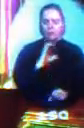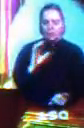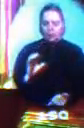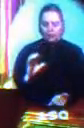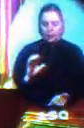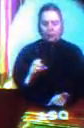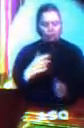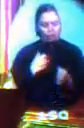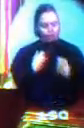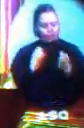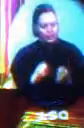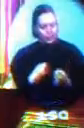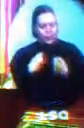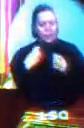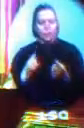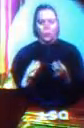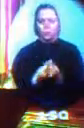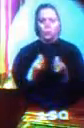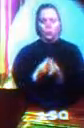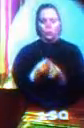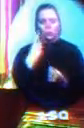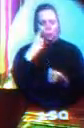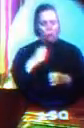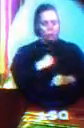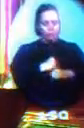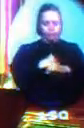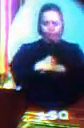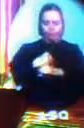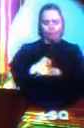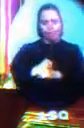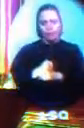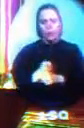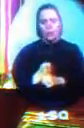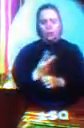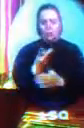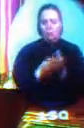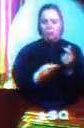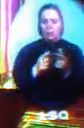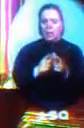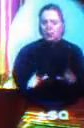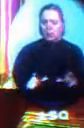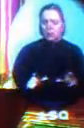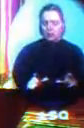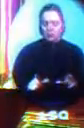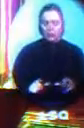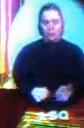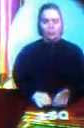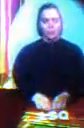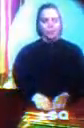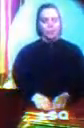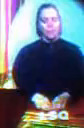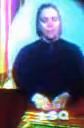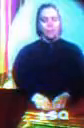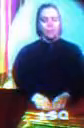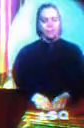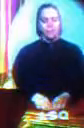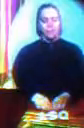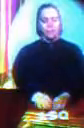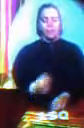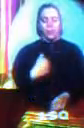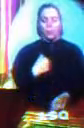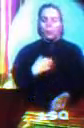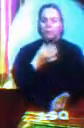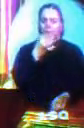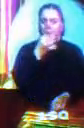place great efforts to promote linguistic duality. Well, I'm disappointed